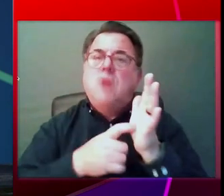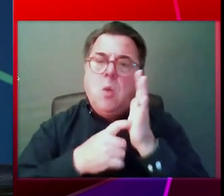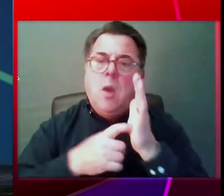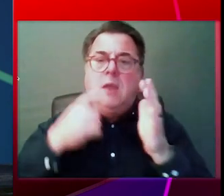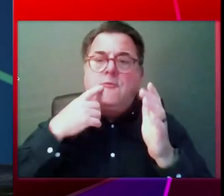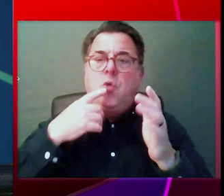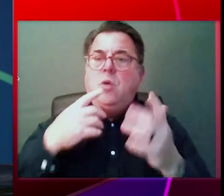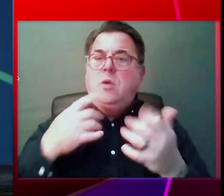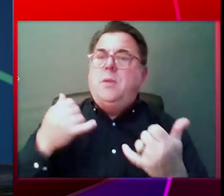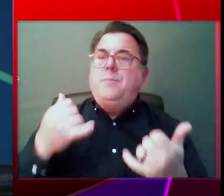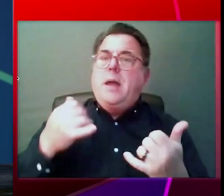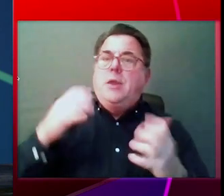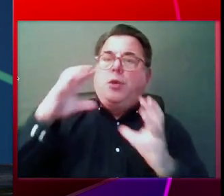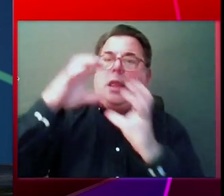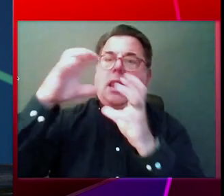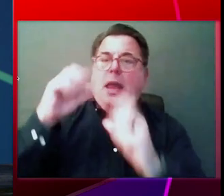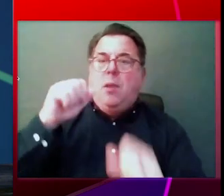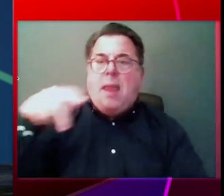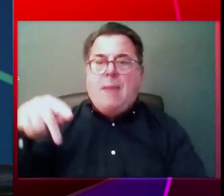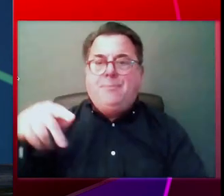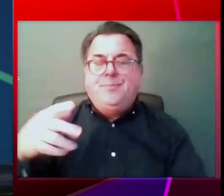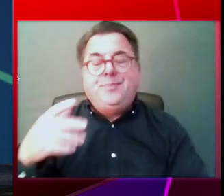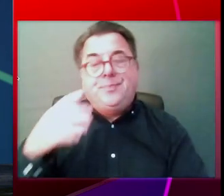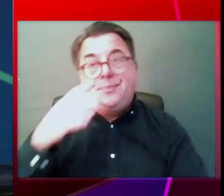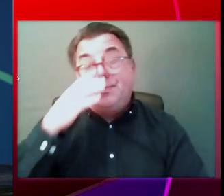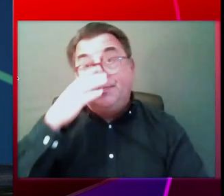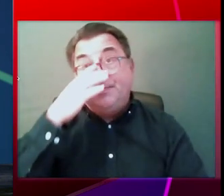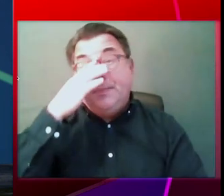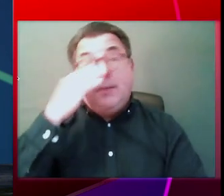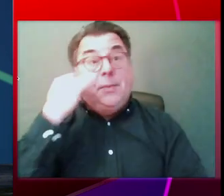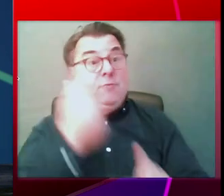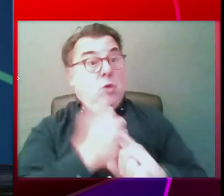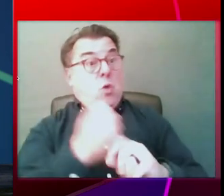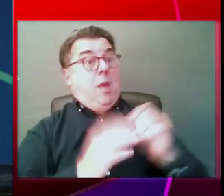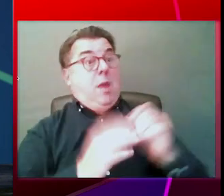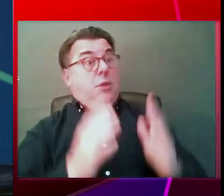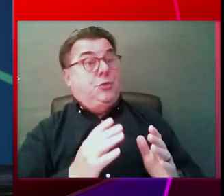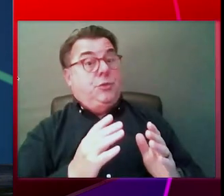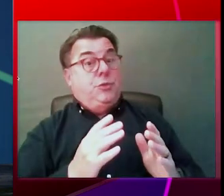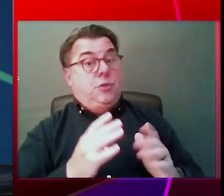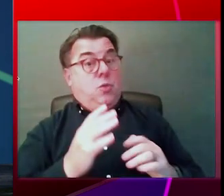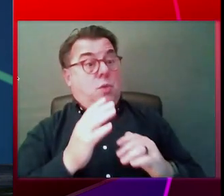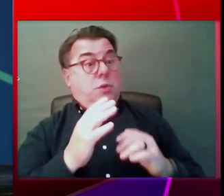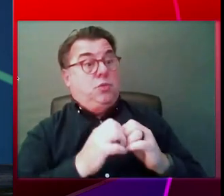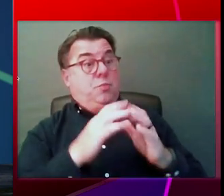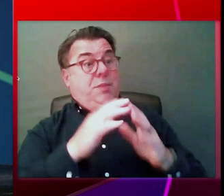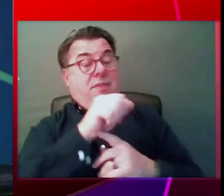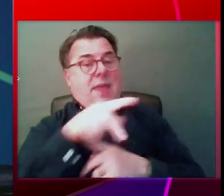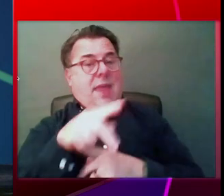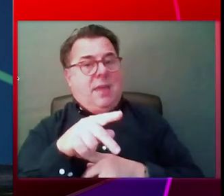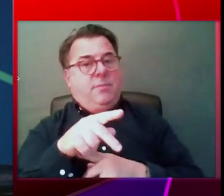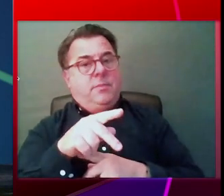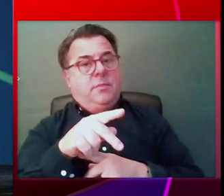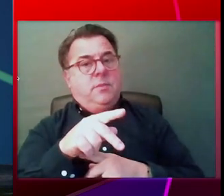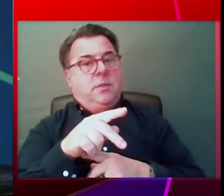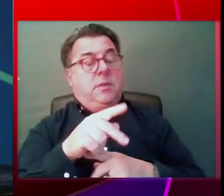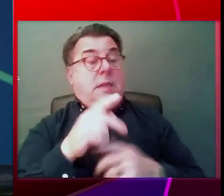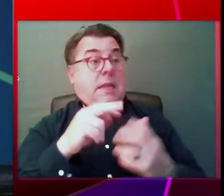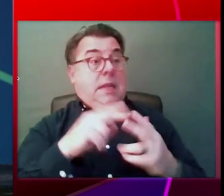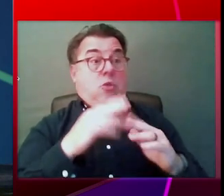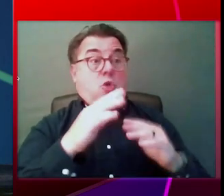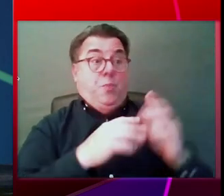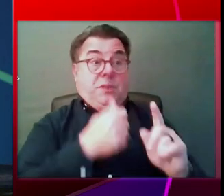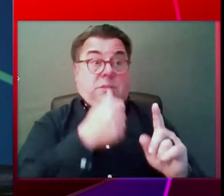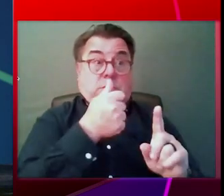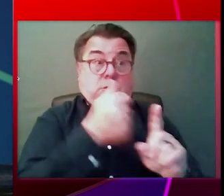cloud application. But when you're a builder looking to build that app, you're faced with either building those capabilities yourself,